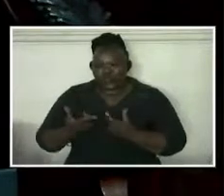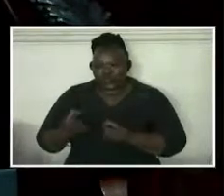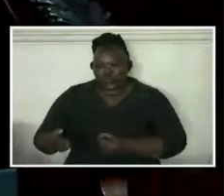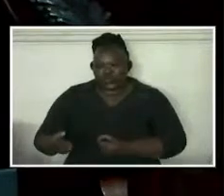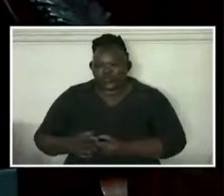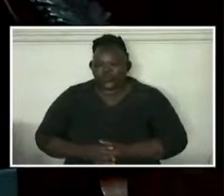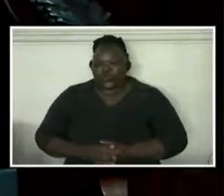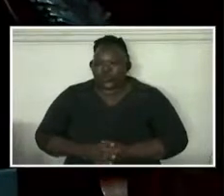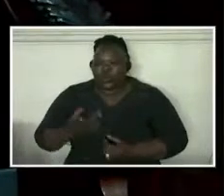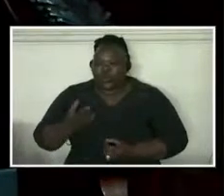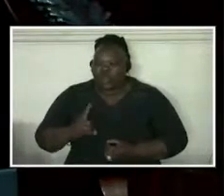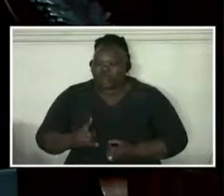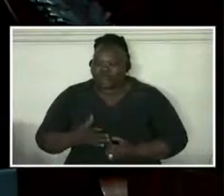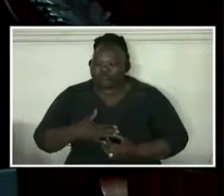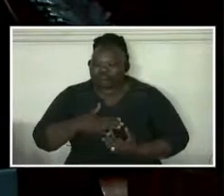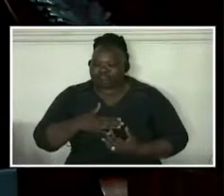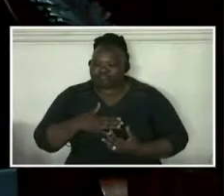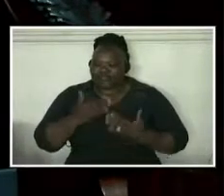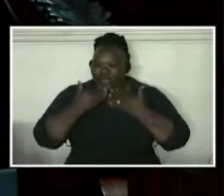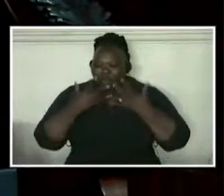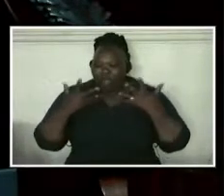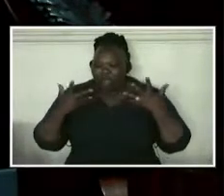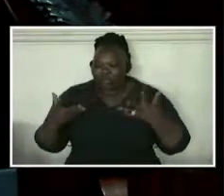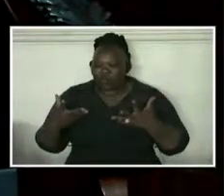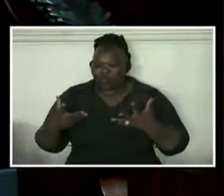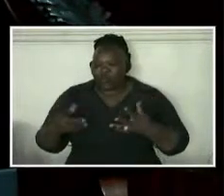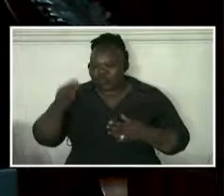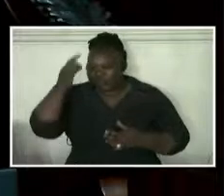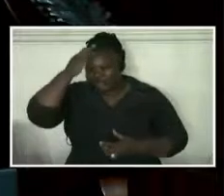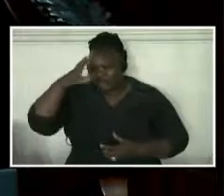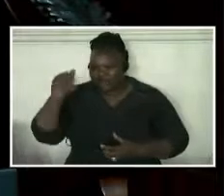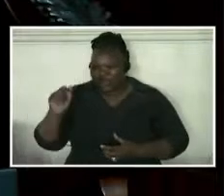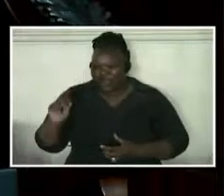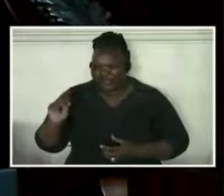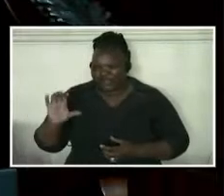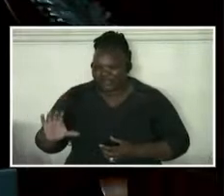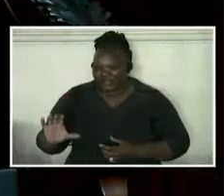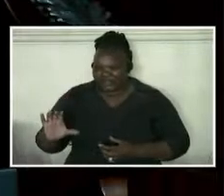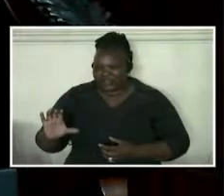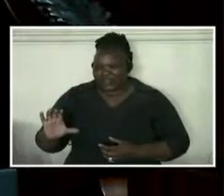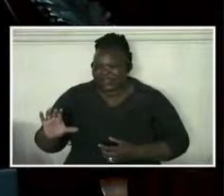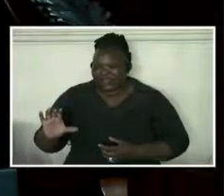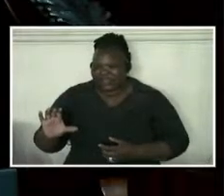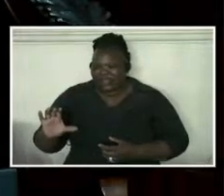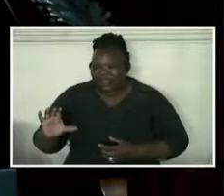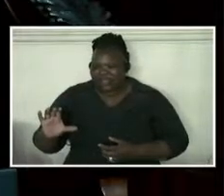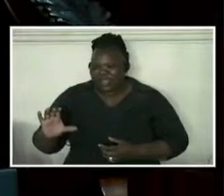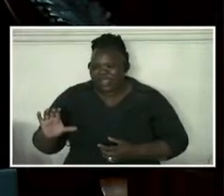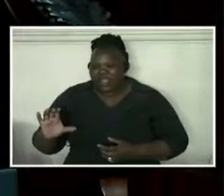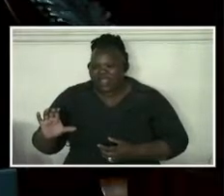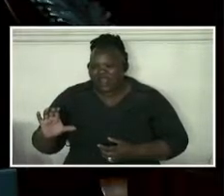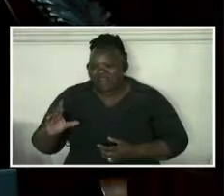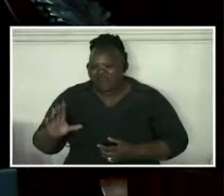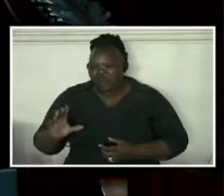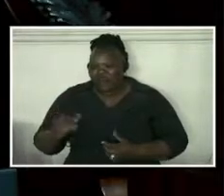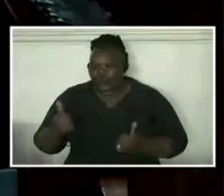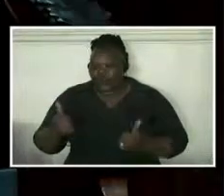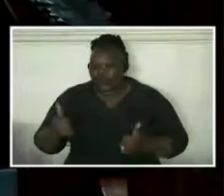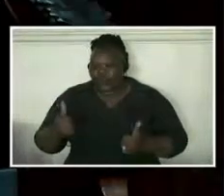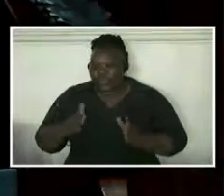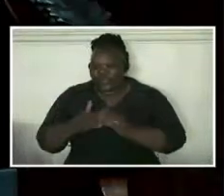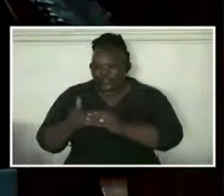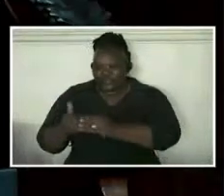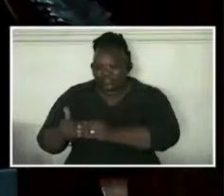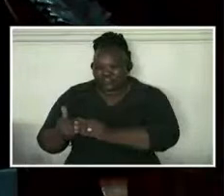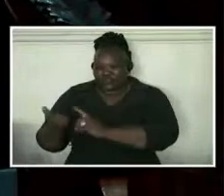breath we would like to express our heartfelt thanks to the government of the african national congress for the pla for the bold and astute leadership that it has